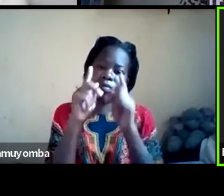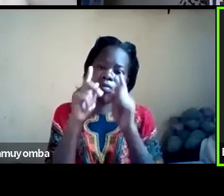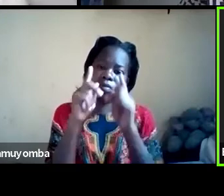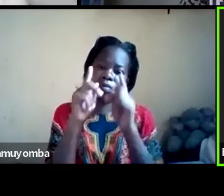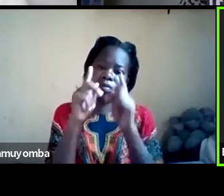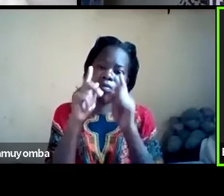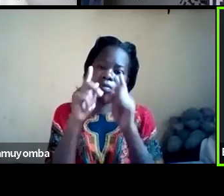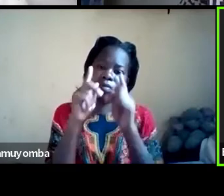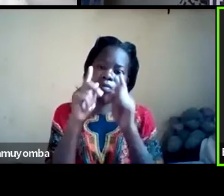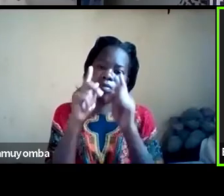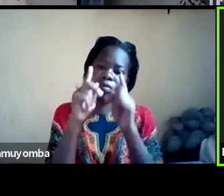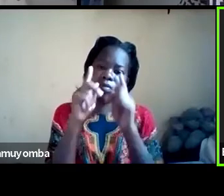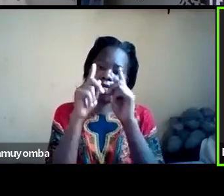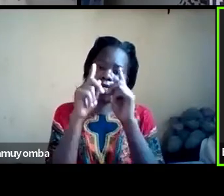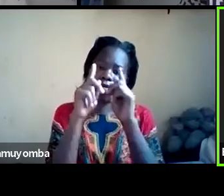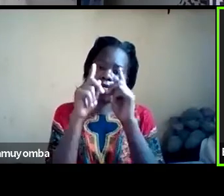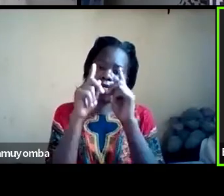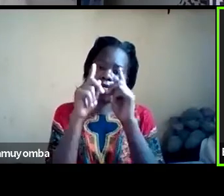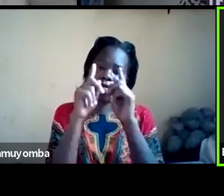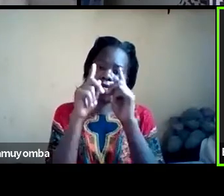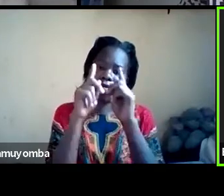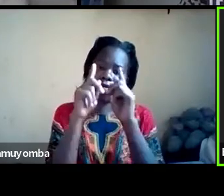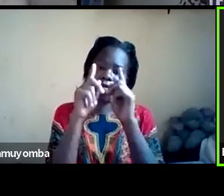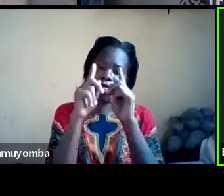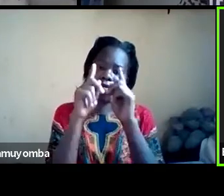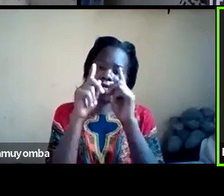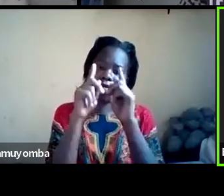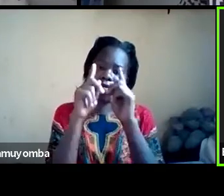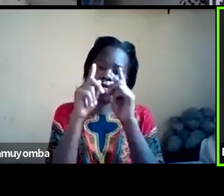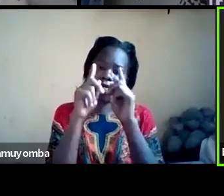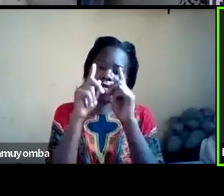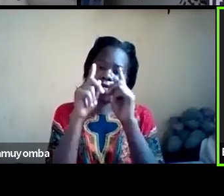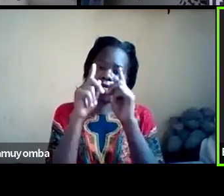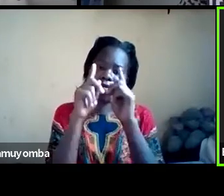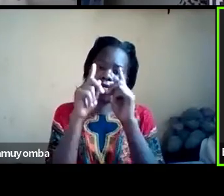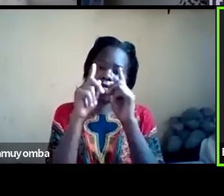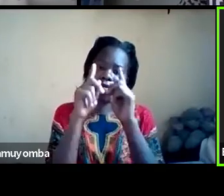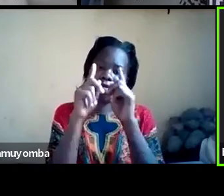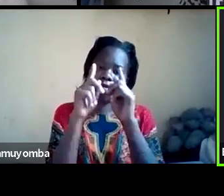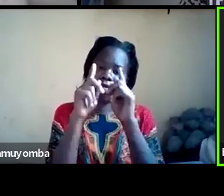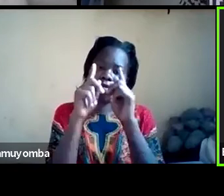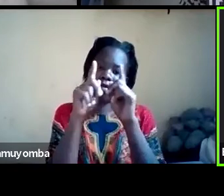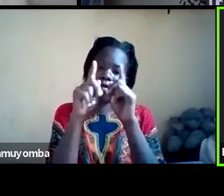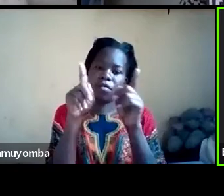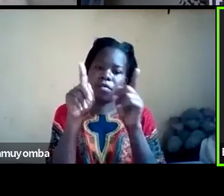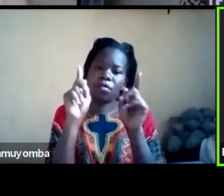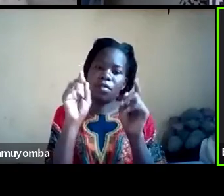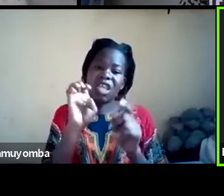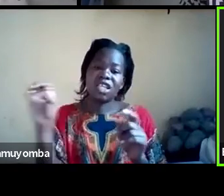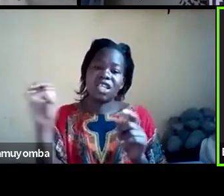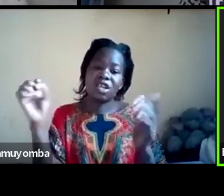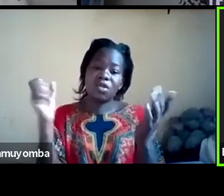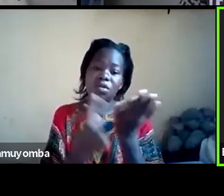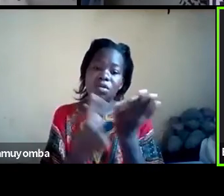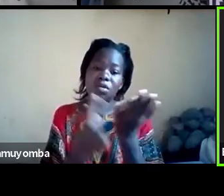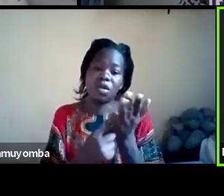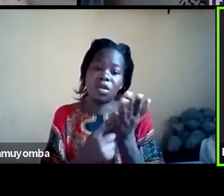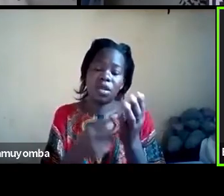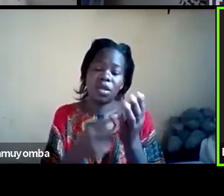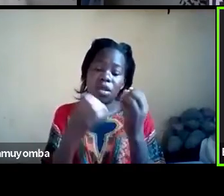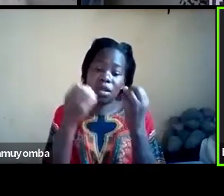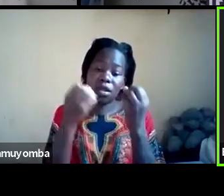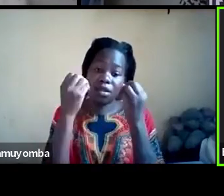before all, if you look at all the senior mining engineers we have in this country, they have either been trained